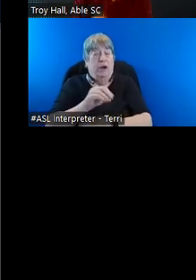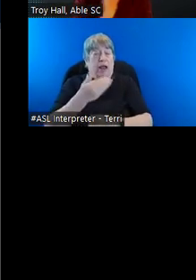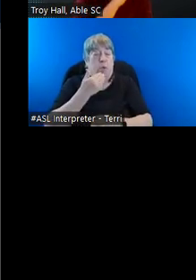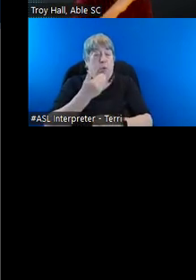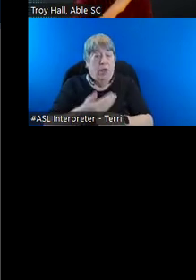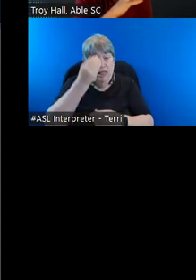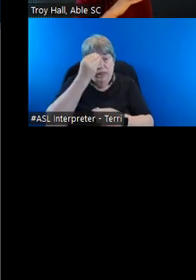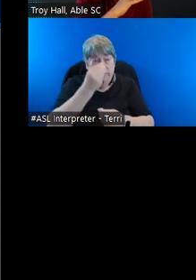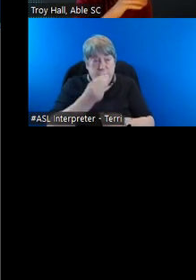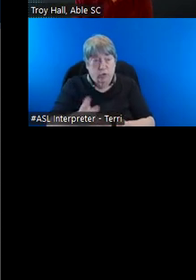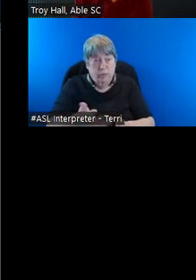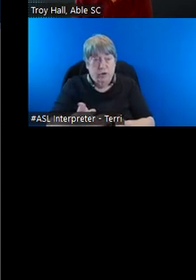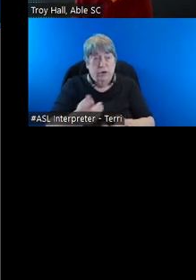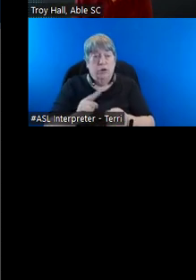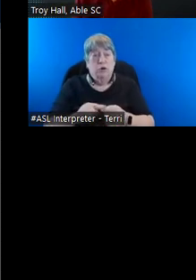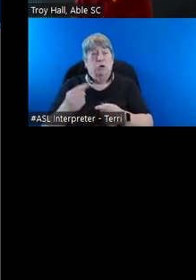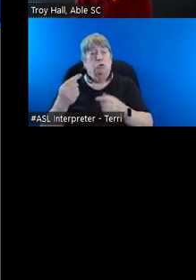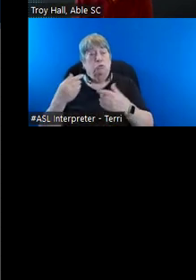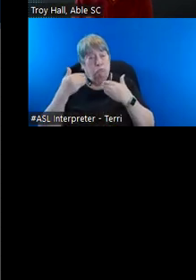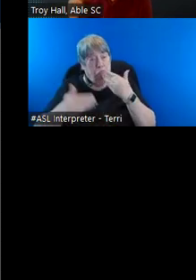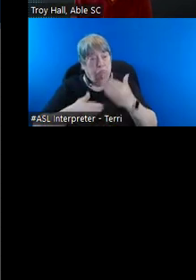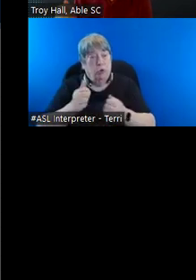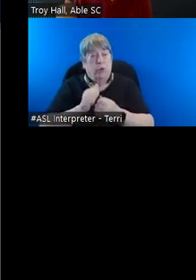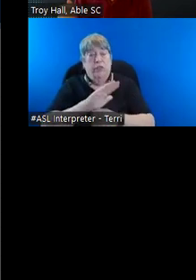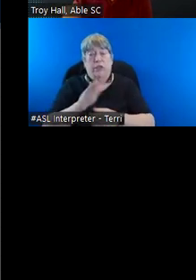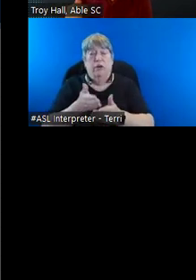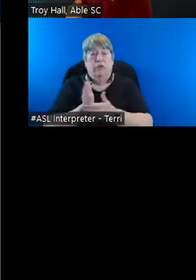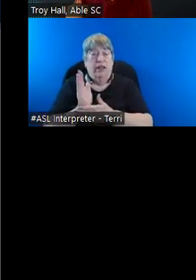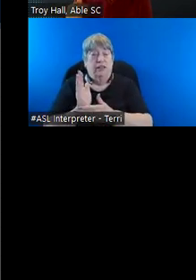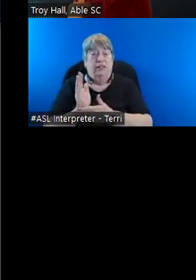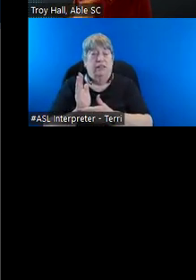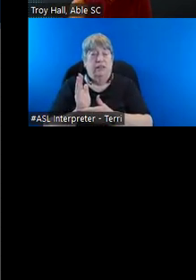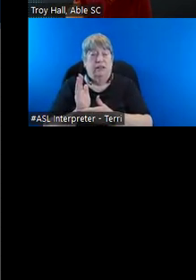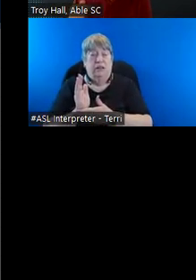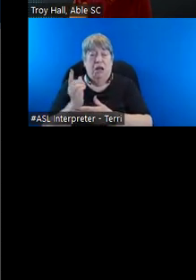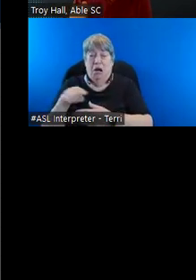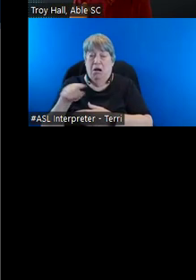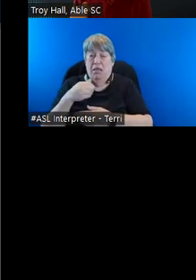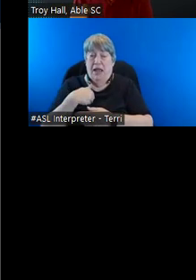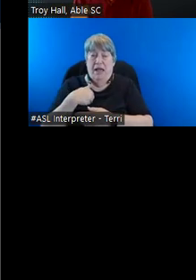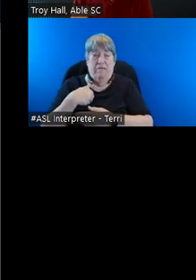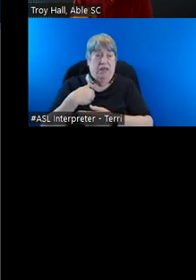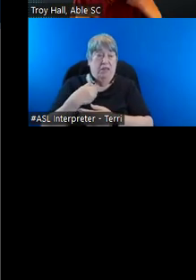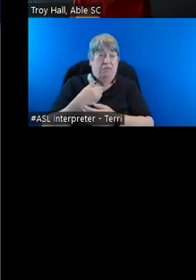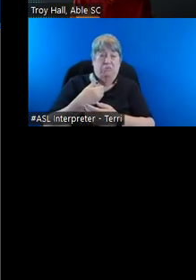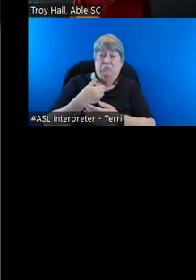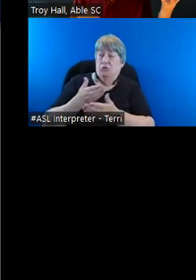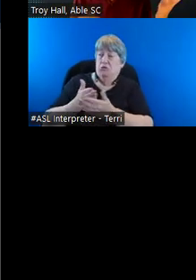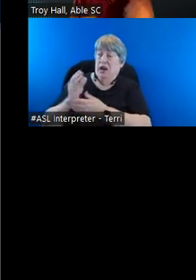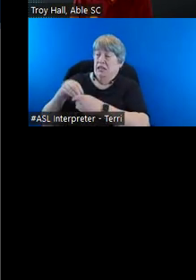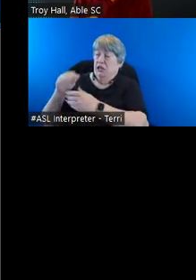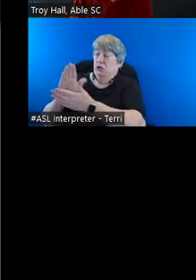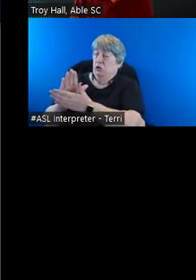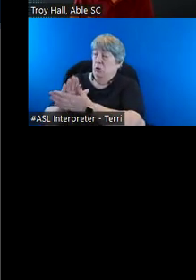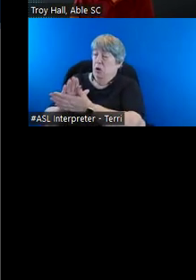adulthood? Because that process changes as you become an adult. Advocating for your rights in school looks a lot different than it does in your community